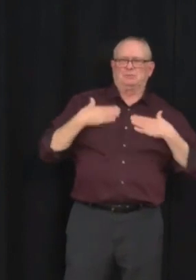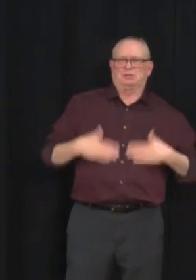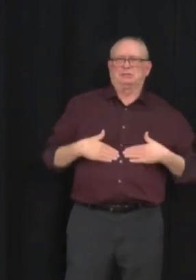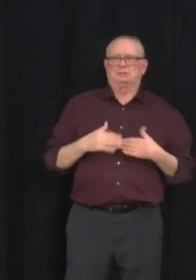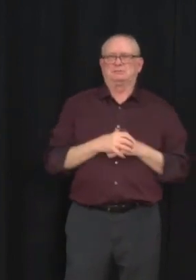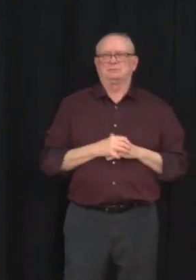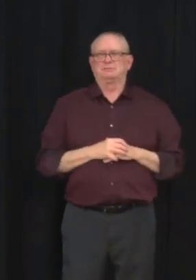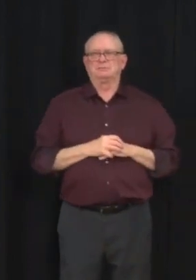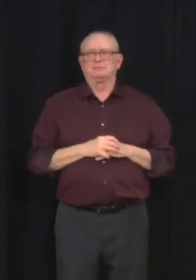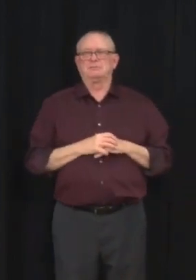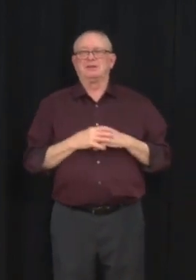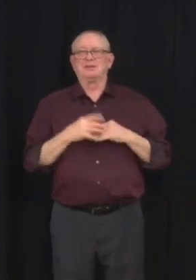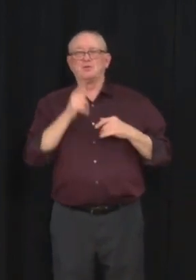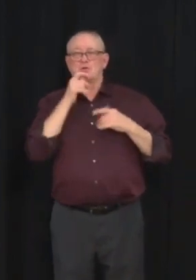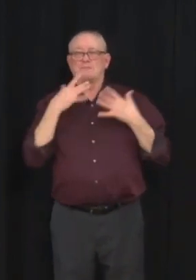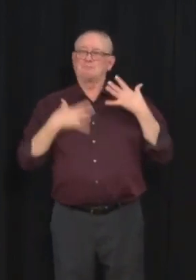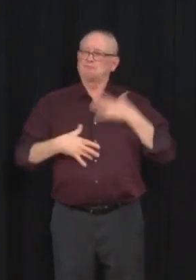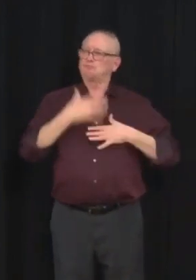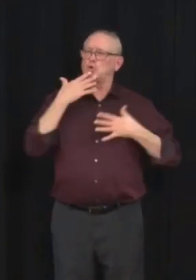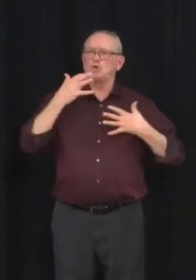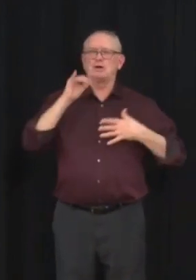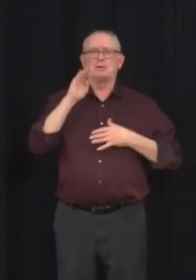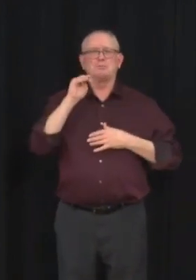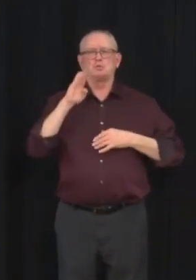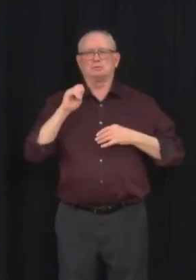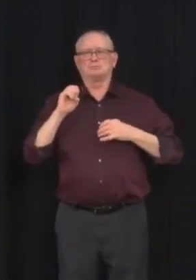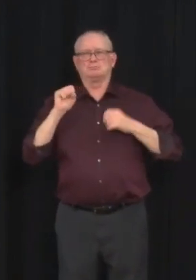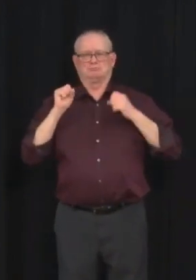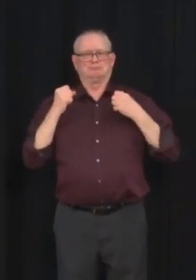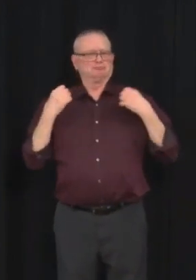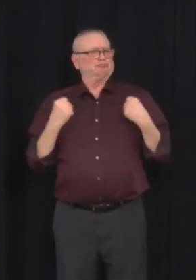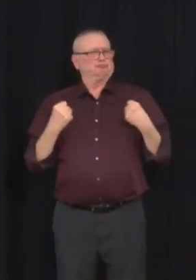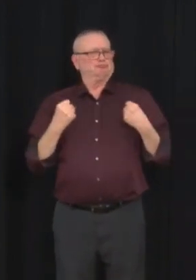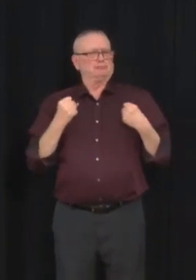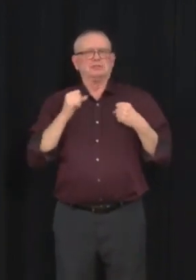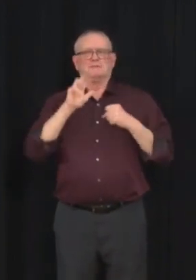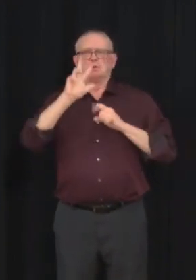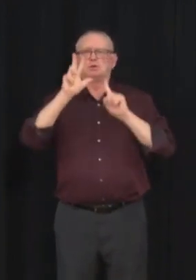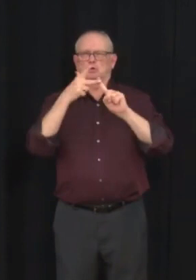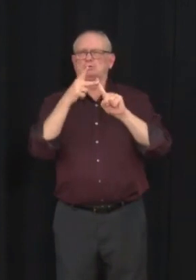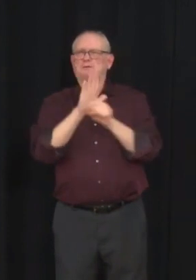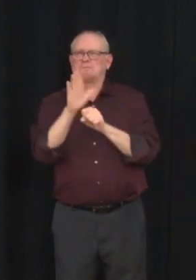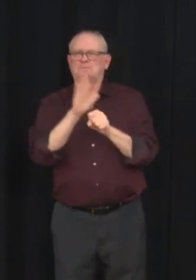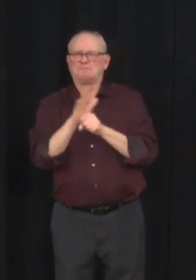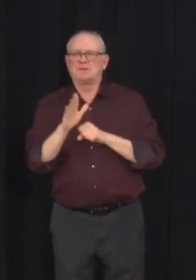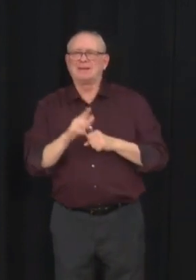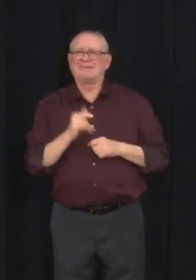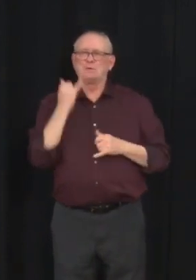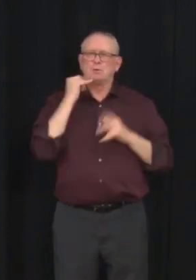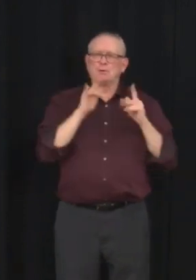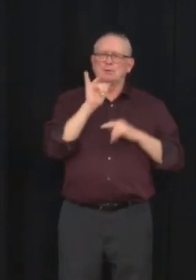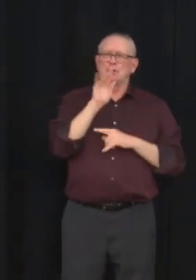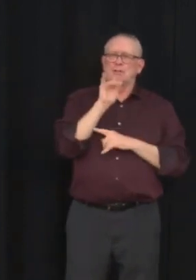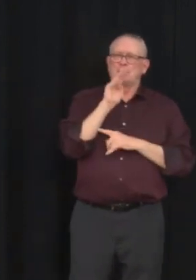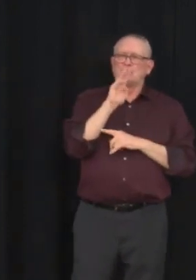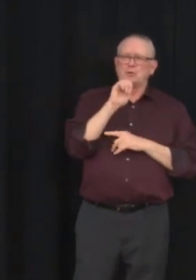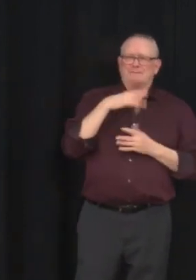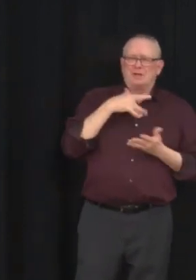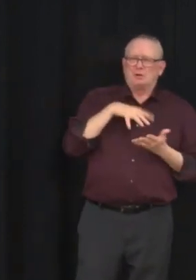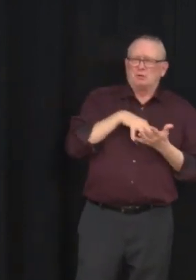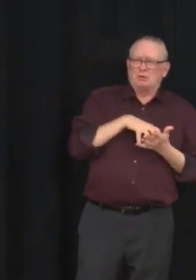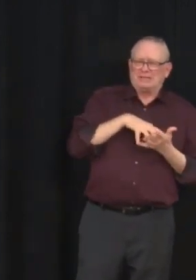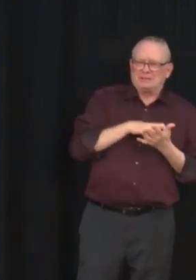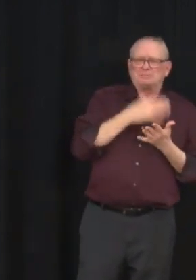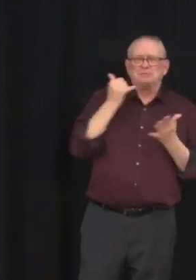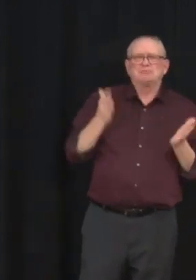terms of comparing the level of protection to an average person without immunocompromising conditions. Given this, providing a